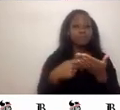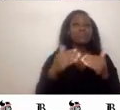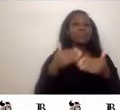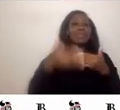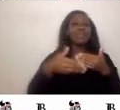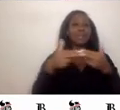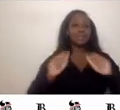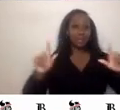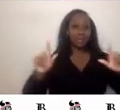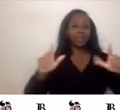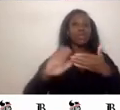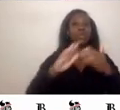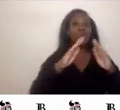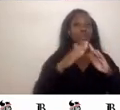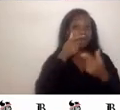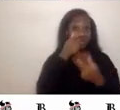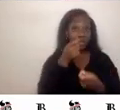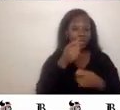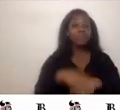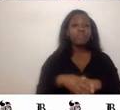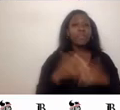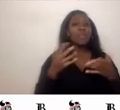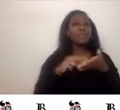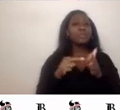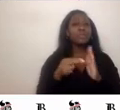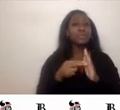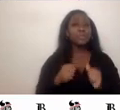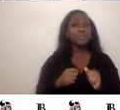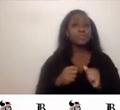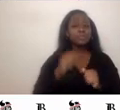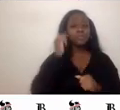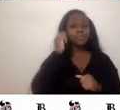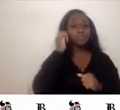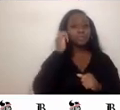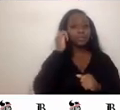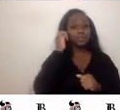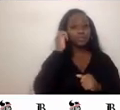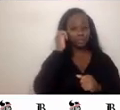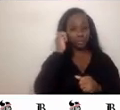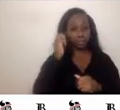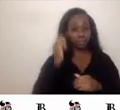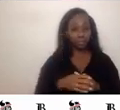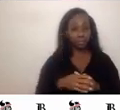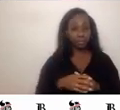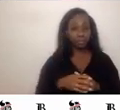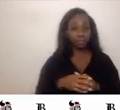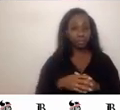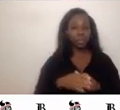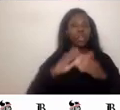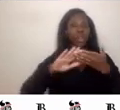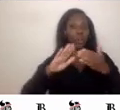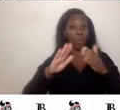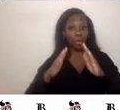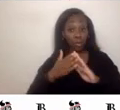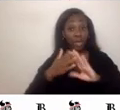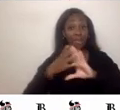So communities of interest, what that means is that it really places a community narrative